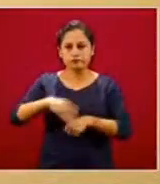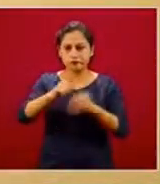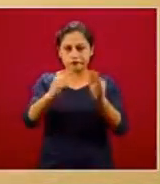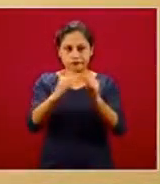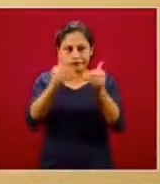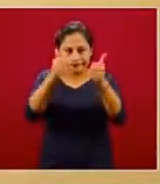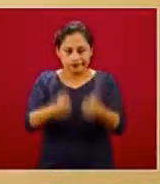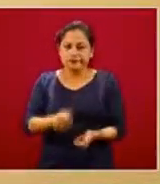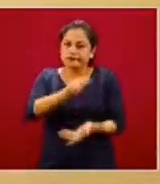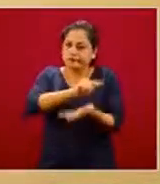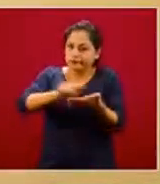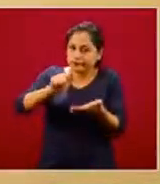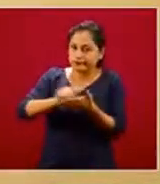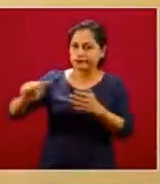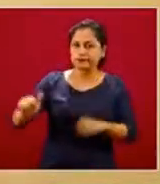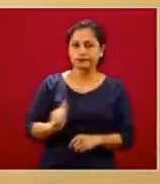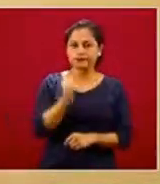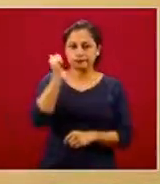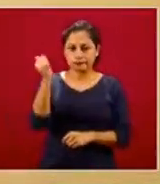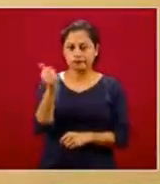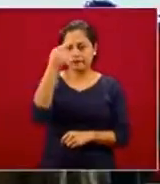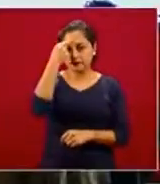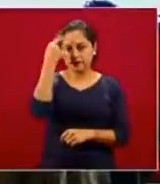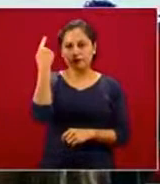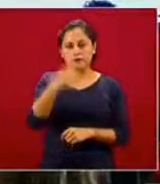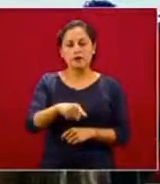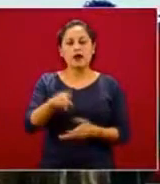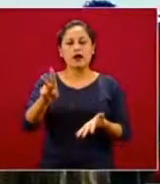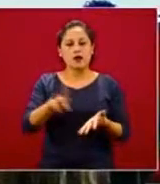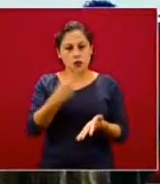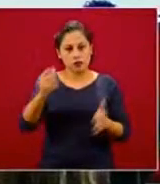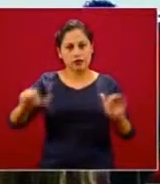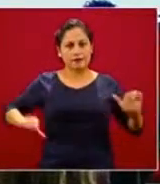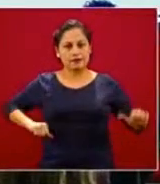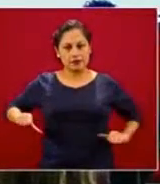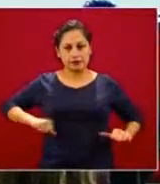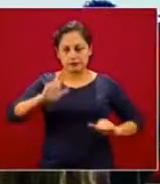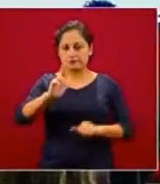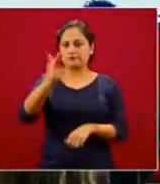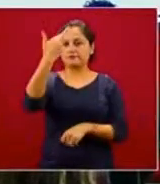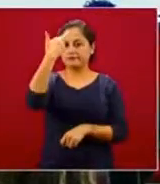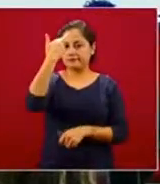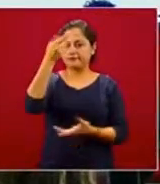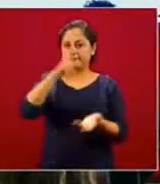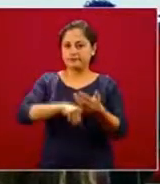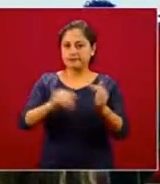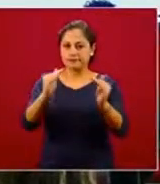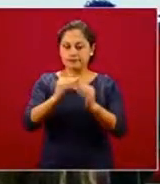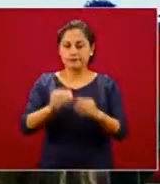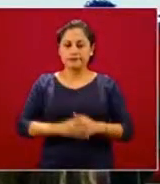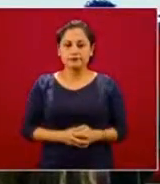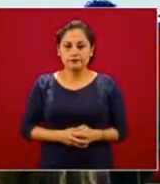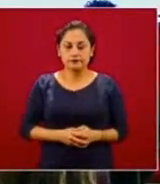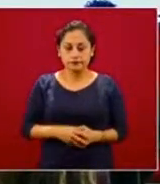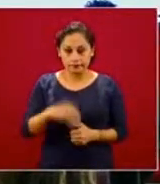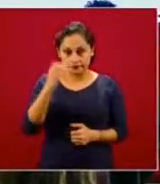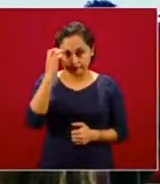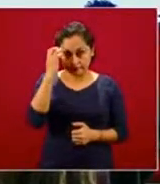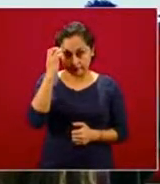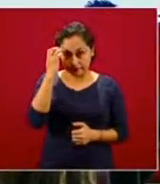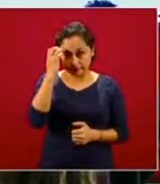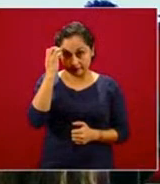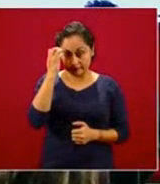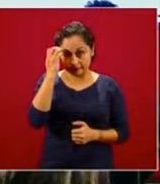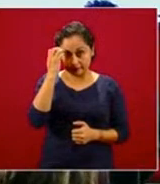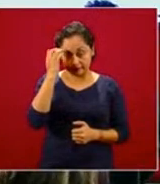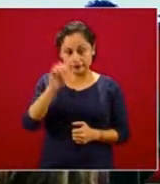is insistente the en tener flyer that en was fortalecer estas given out, acciones and that dentro was very de important las to casas. strengthen these actions Principalmente inside la people's